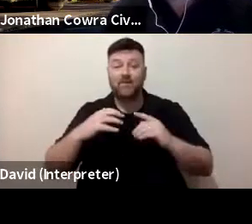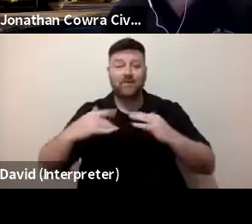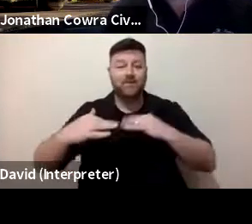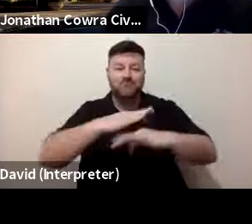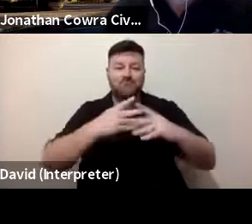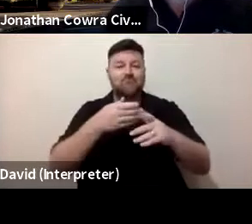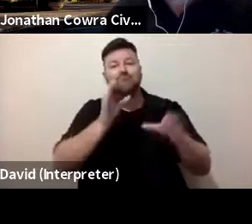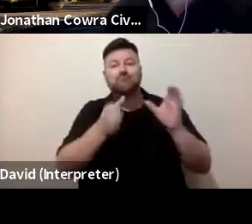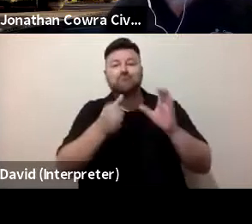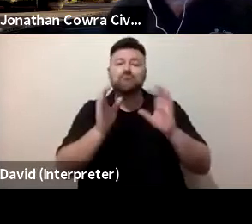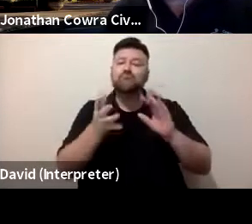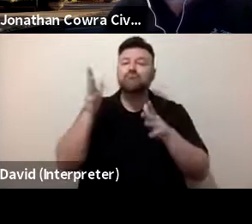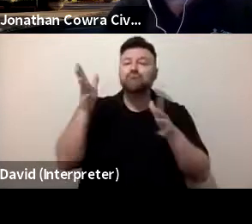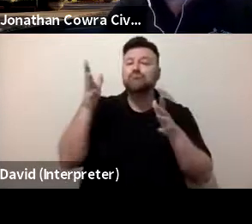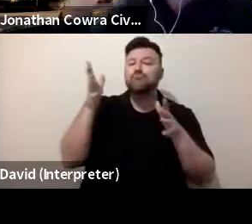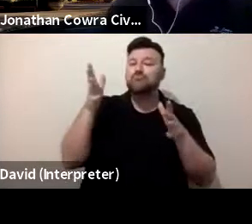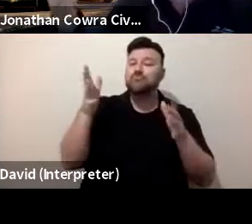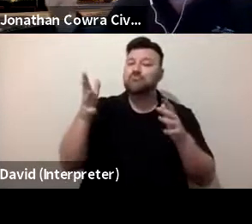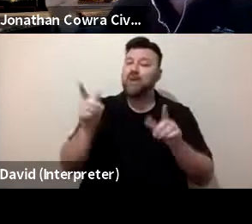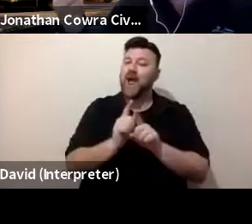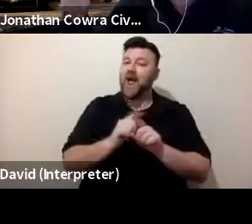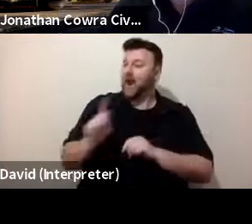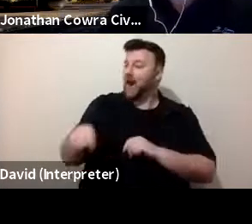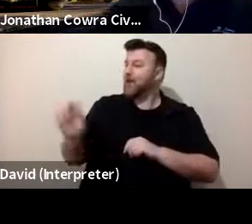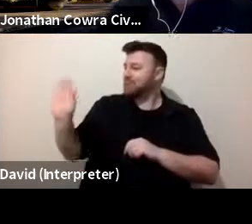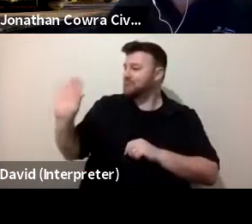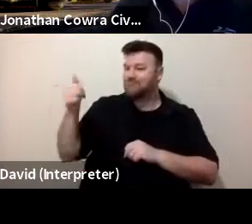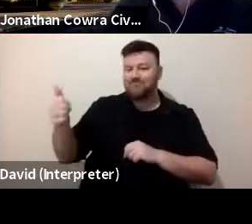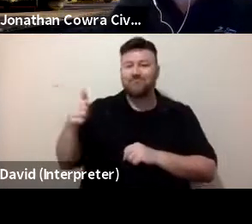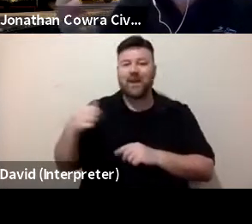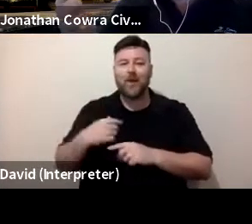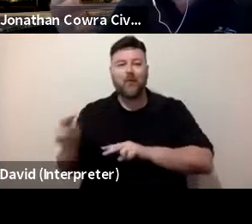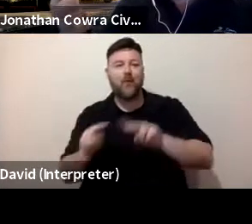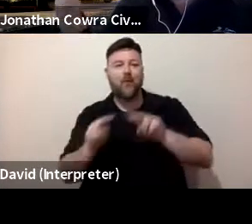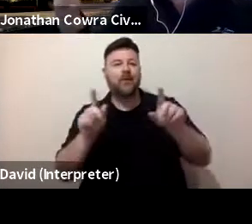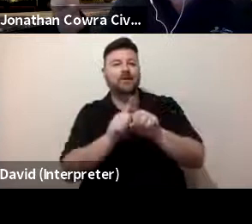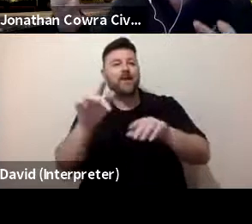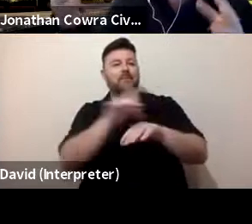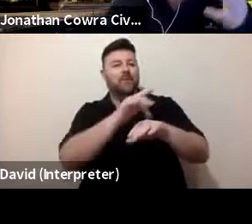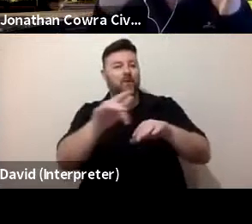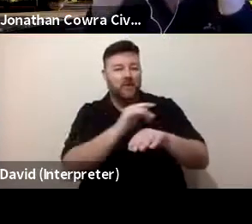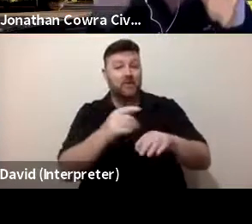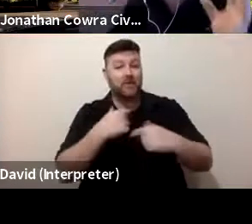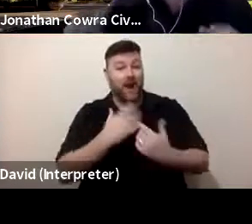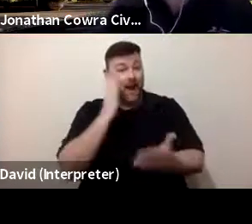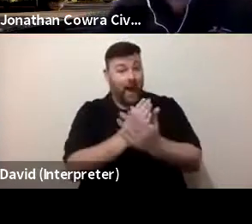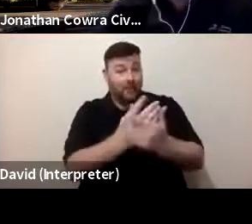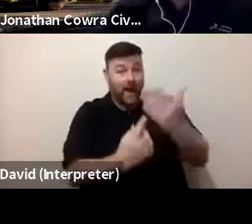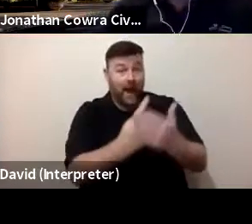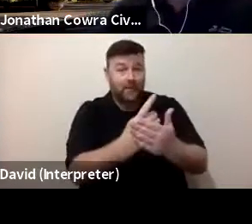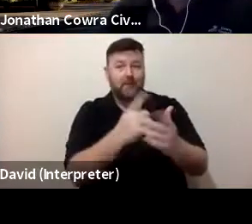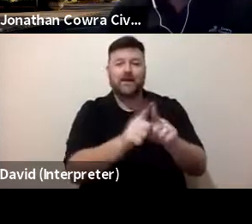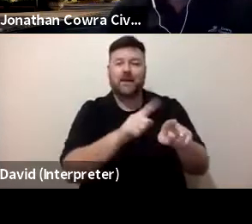people in the theatre space and watching a performance, and all of that still happens live, but we're all as